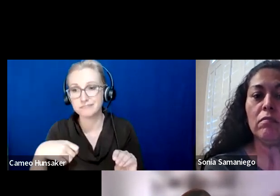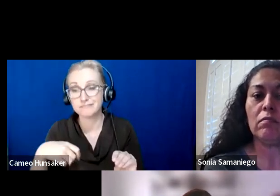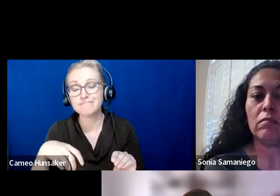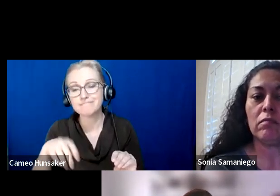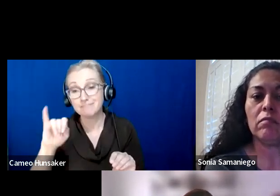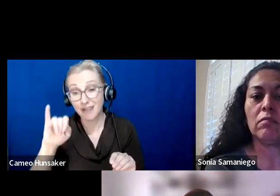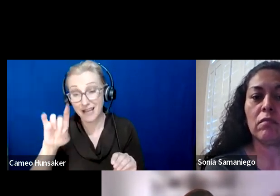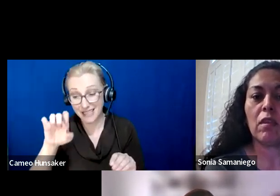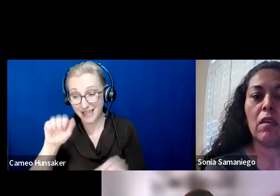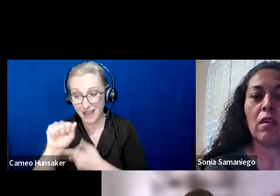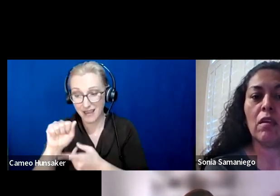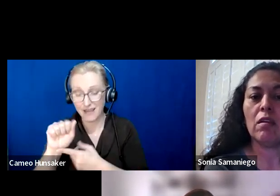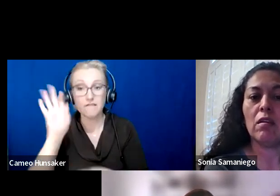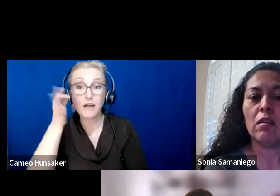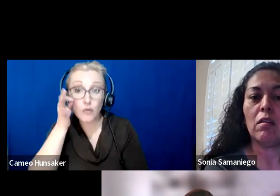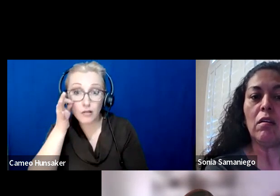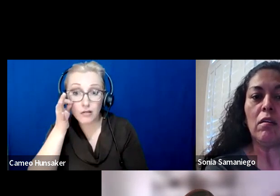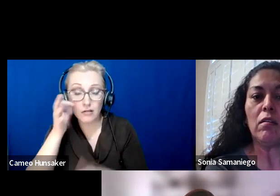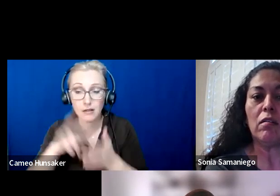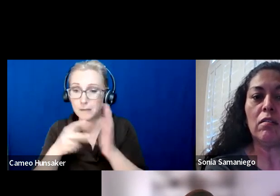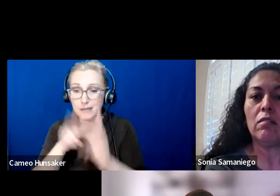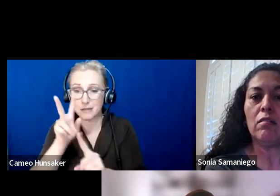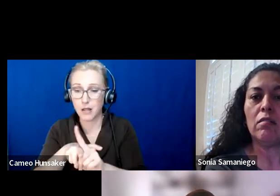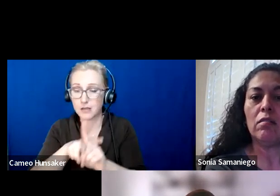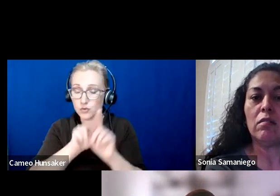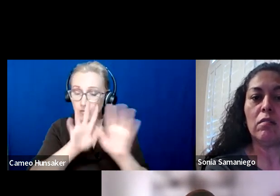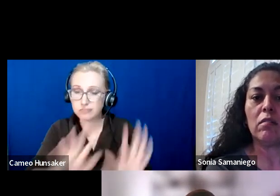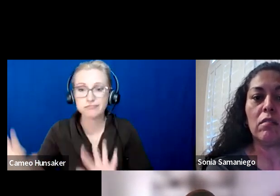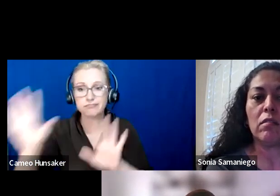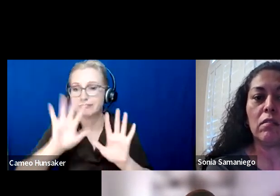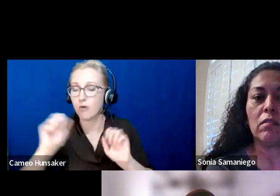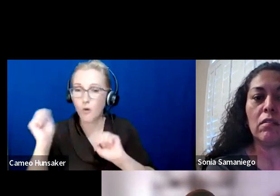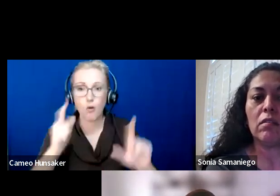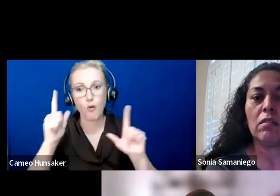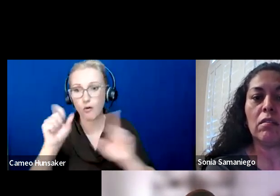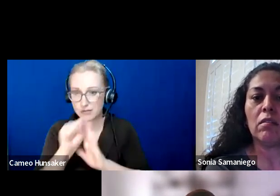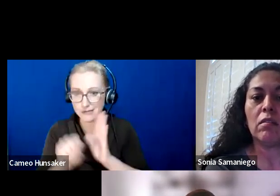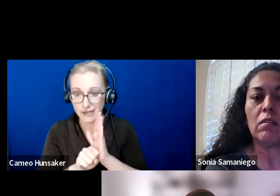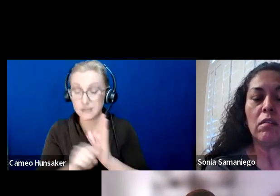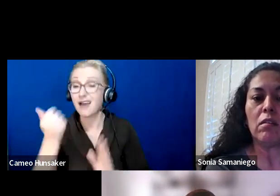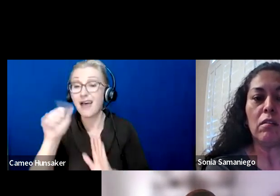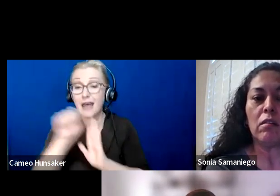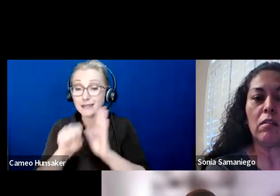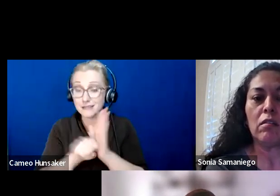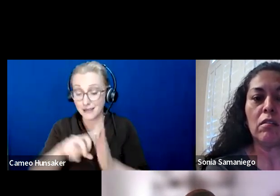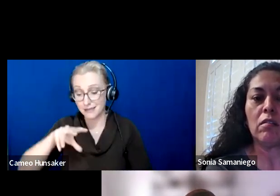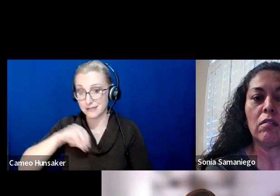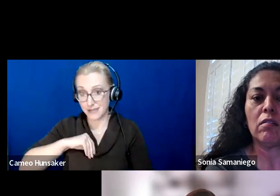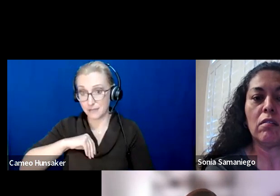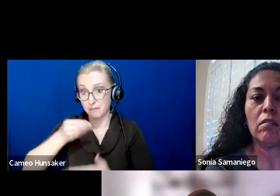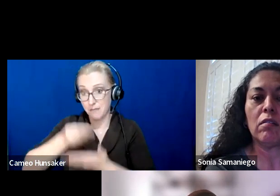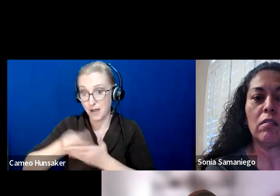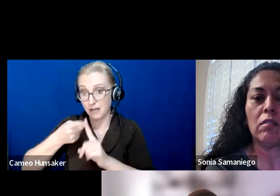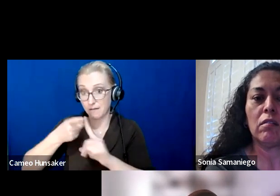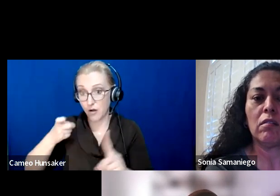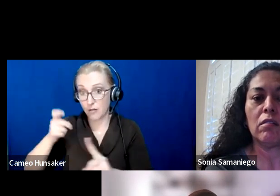IDEA is a federal law. It applies in all states that take money from the federal government. The Federal Department of Education have